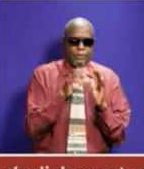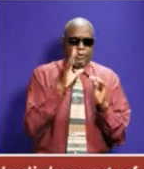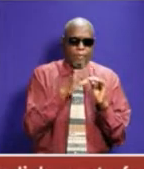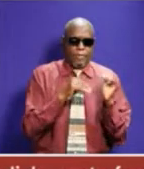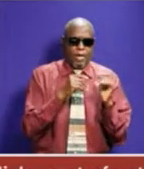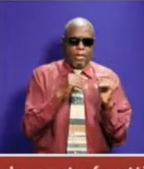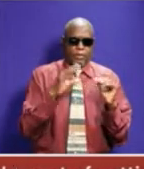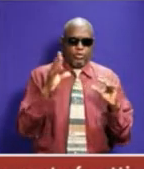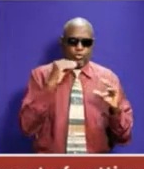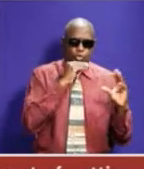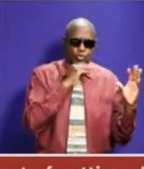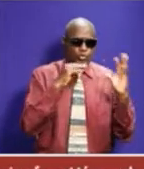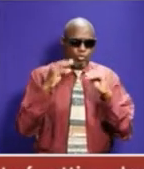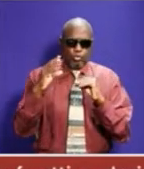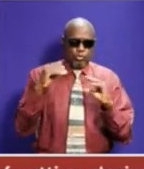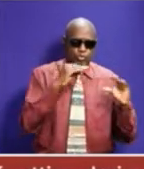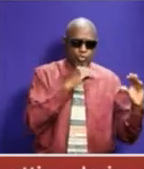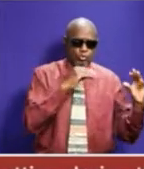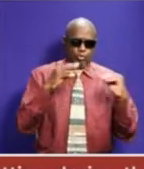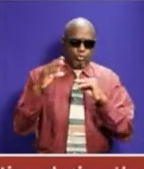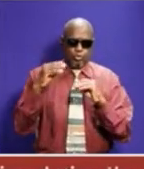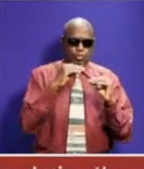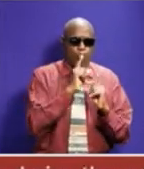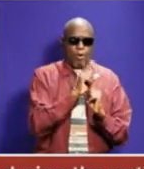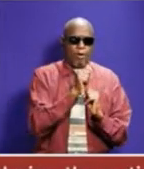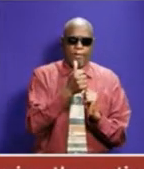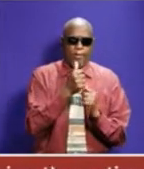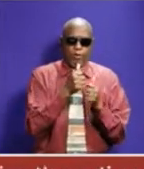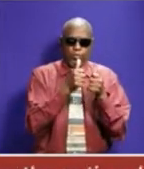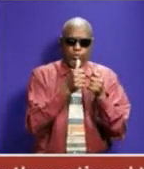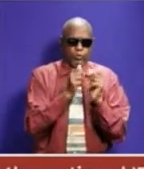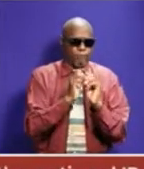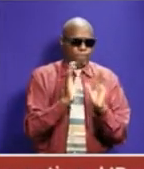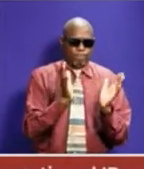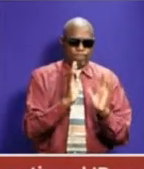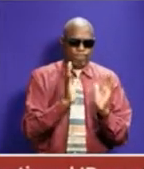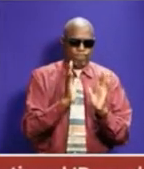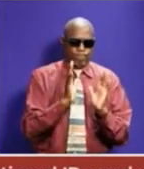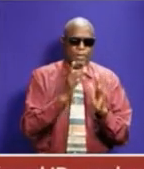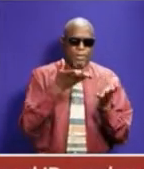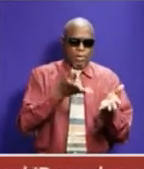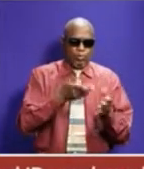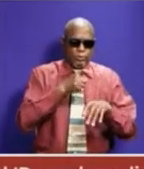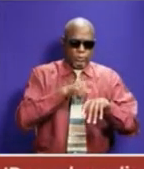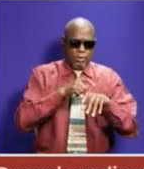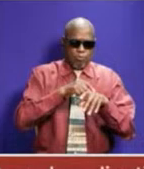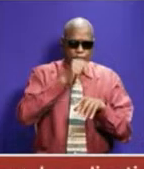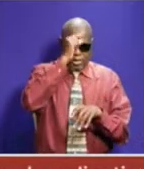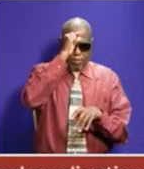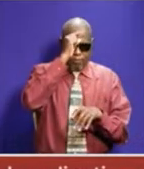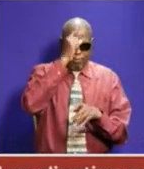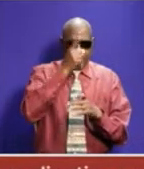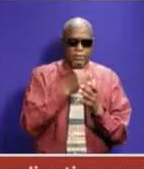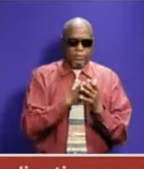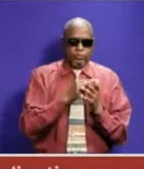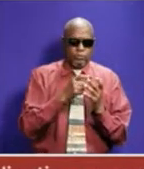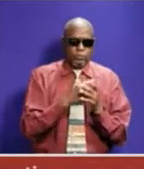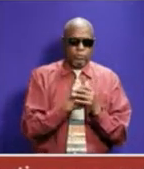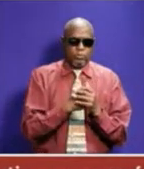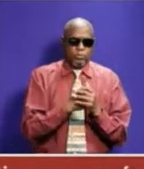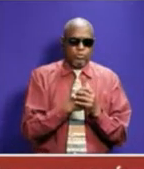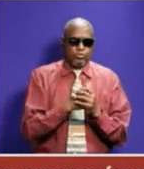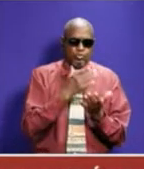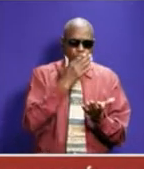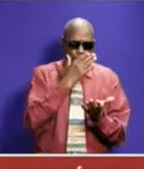talking at each other. And we believe that it is time for government to stand up and stop